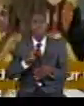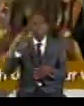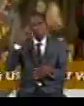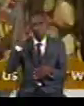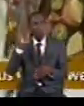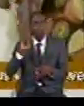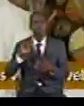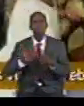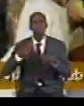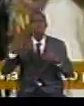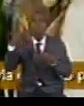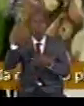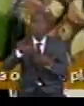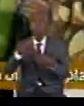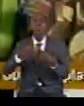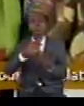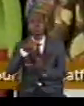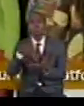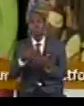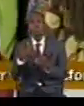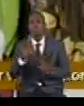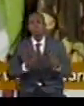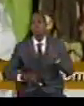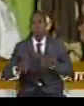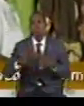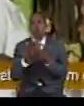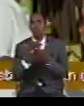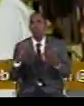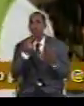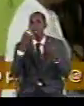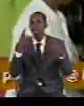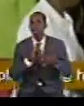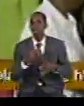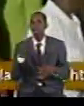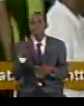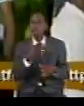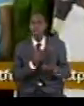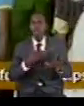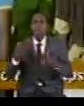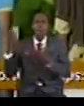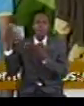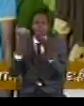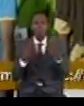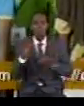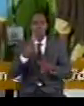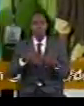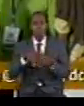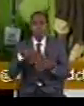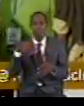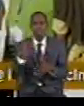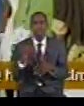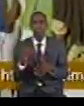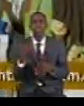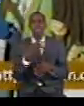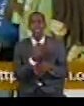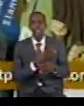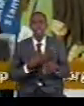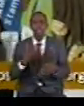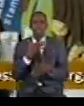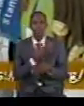congregation. Something is happening. And go and bring those people out. And those who have come out already, please,